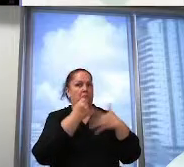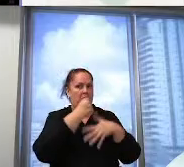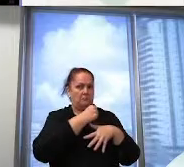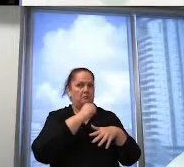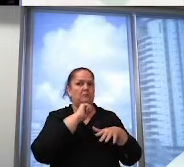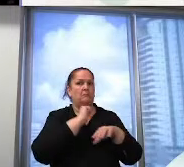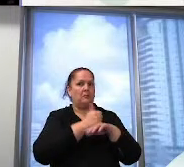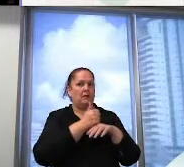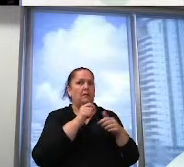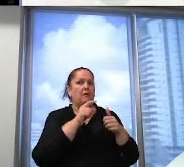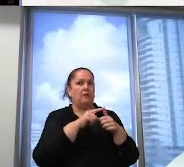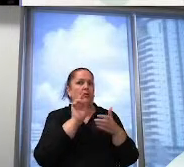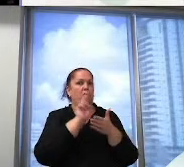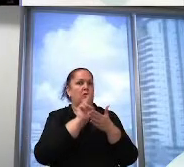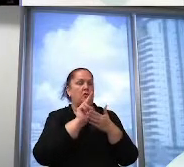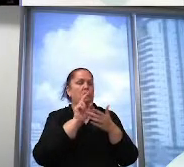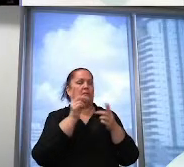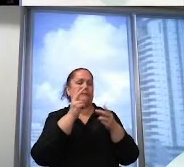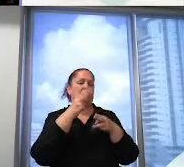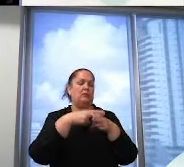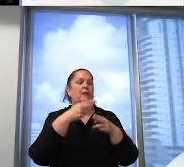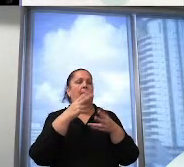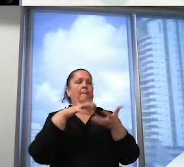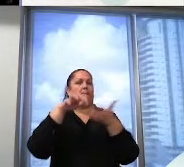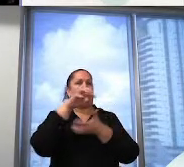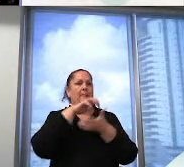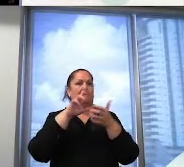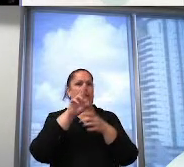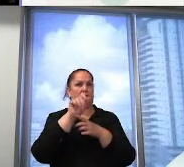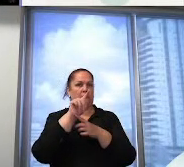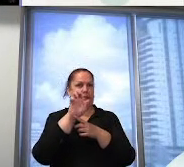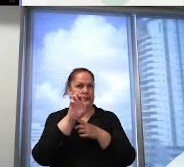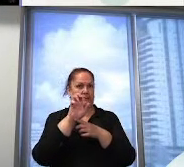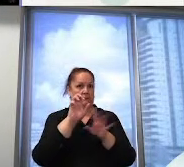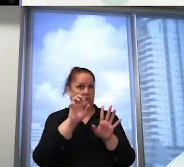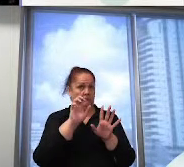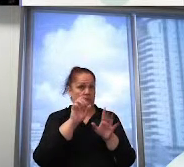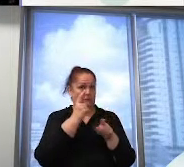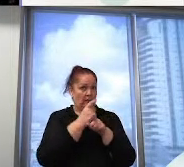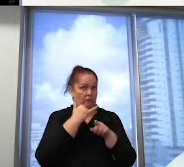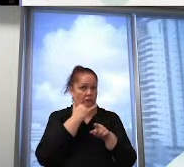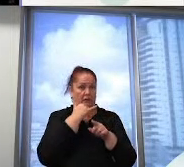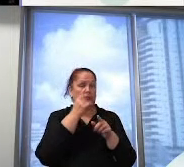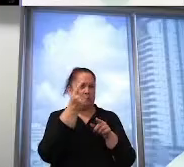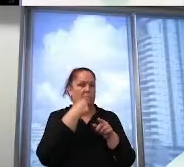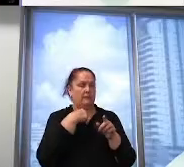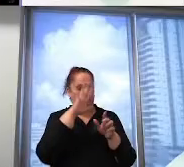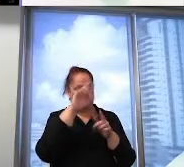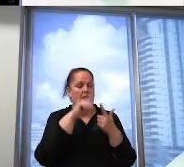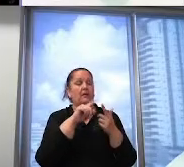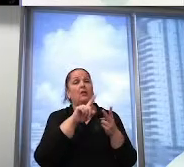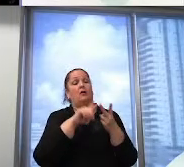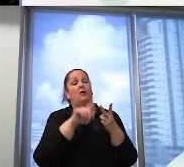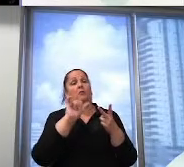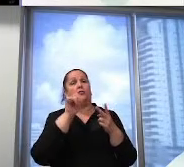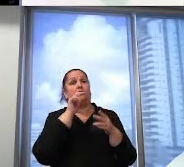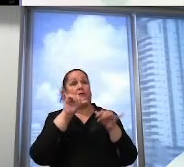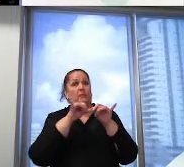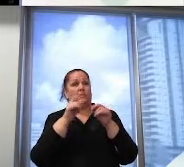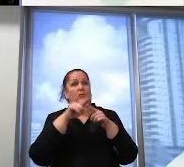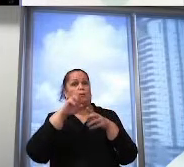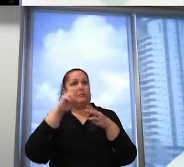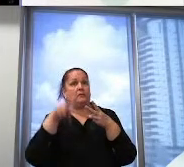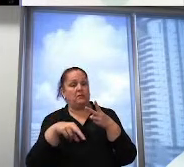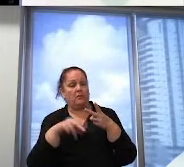with priorities, you use some concept of a blended rate. That's my understanding. You're going to correct it. And the other is you have to measure